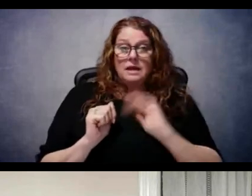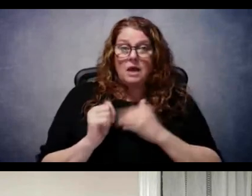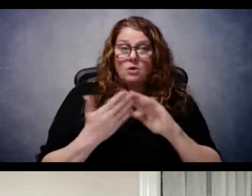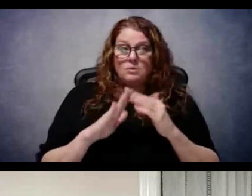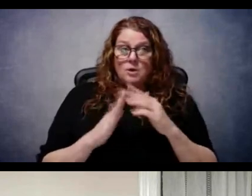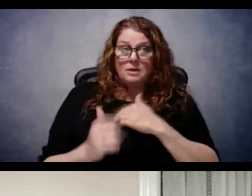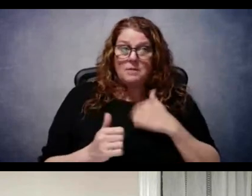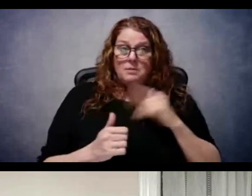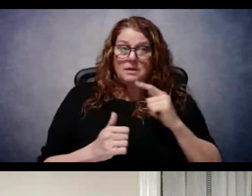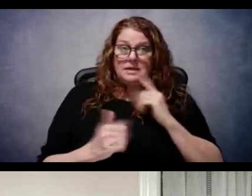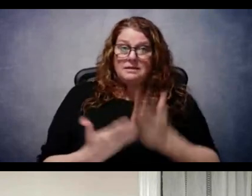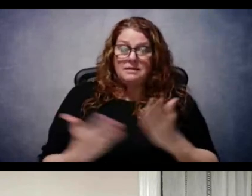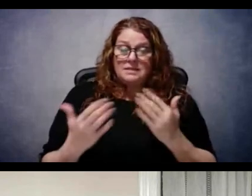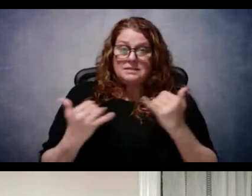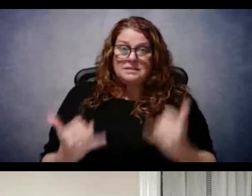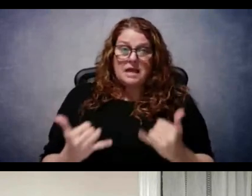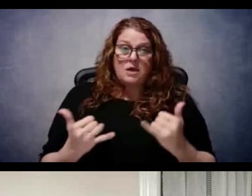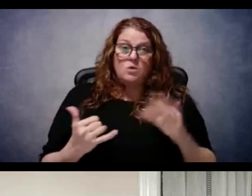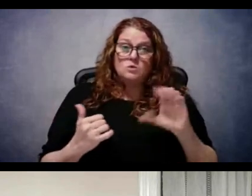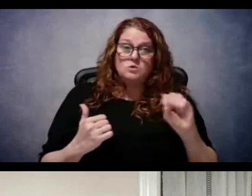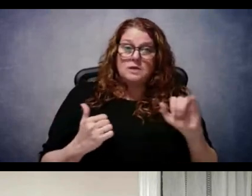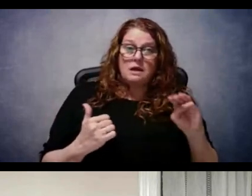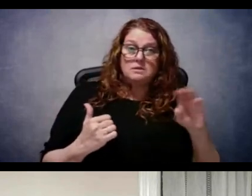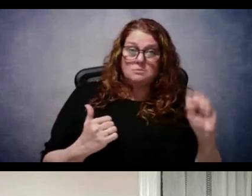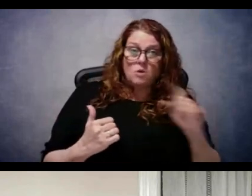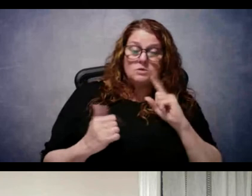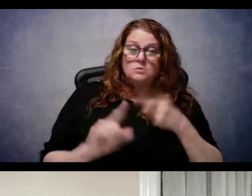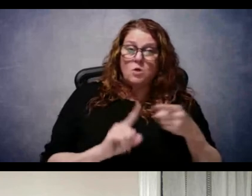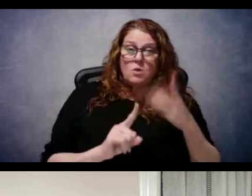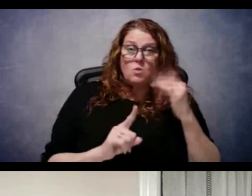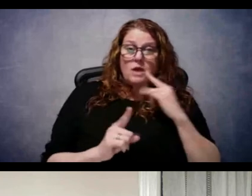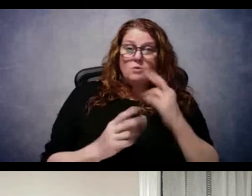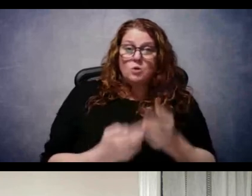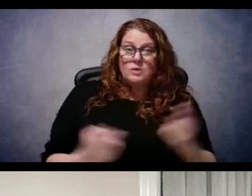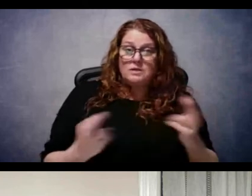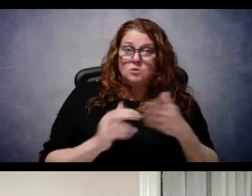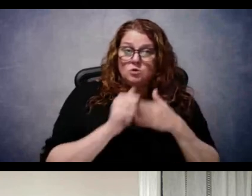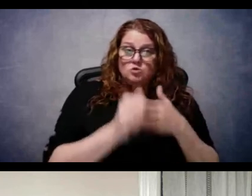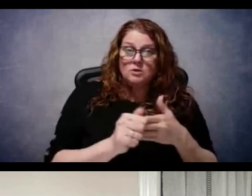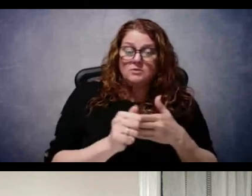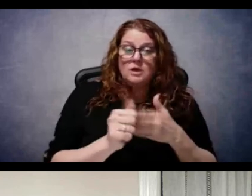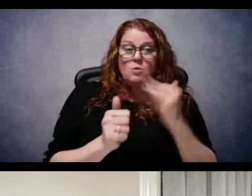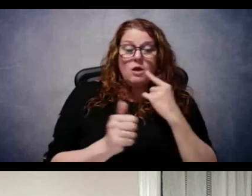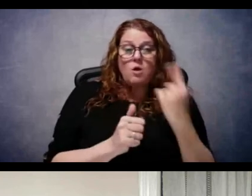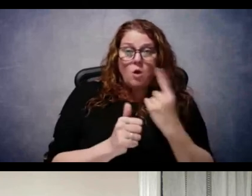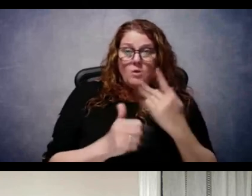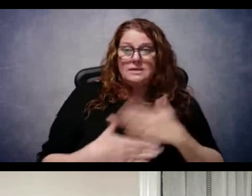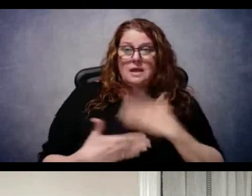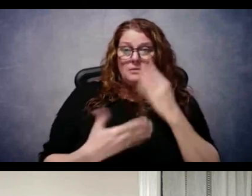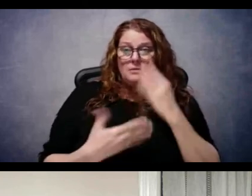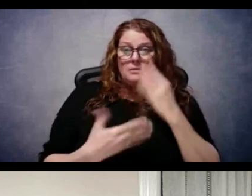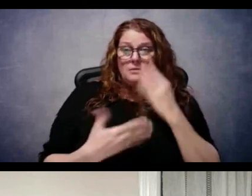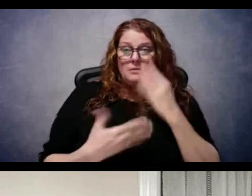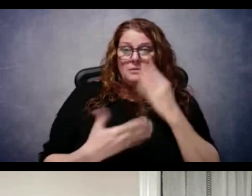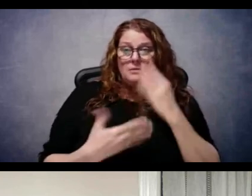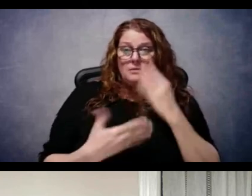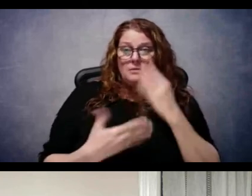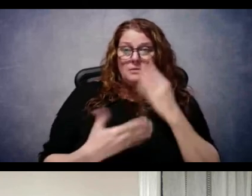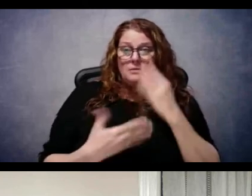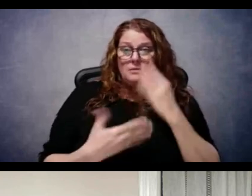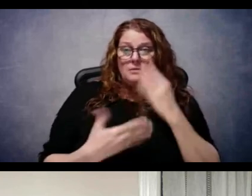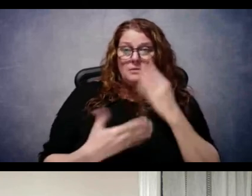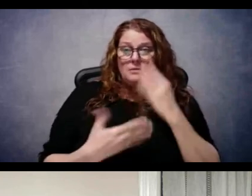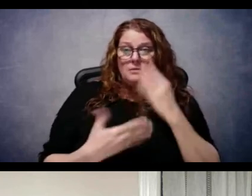those items now, to Cosmos's point about why we're resource driven, but why we're always happy to inform and expand